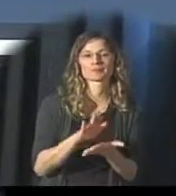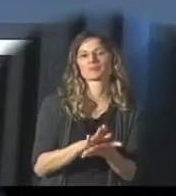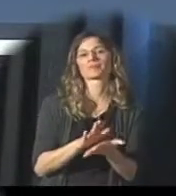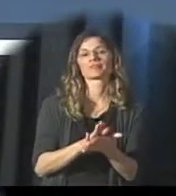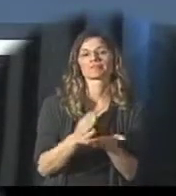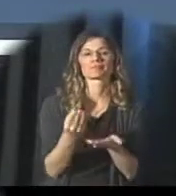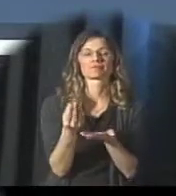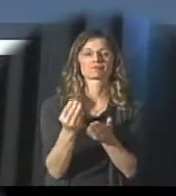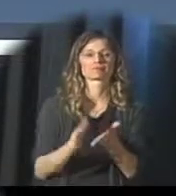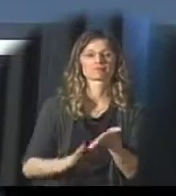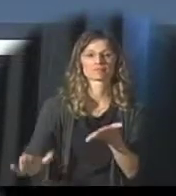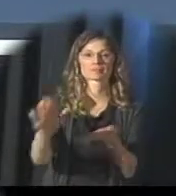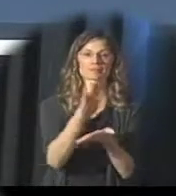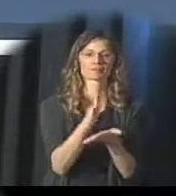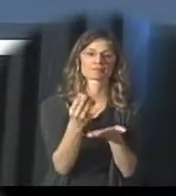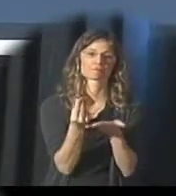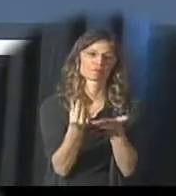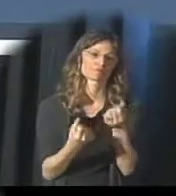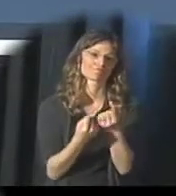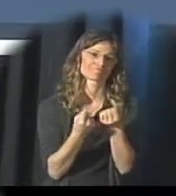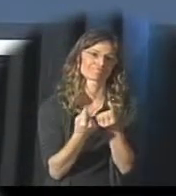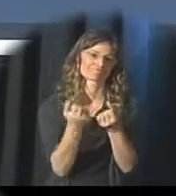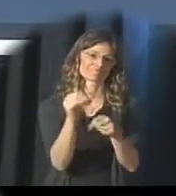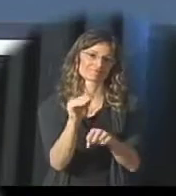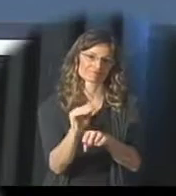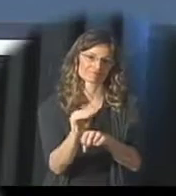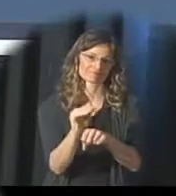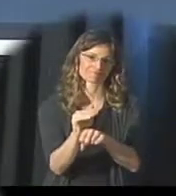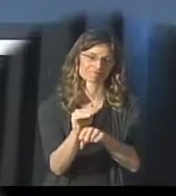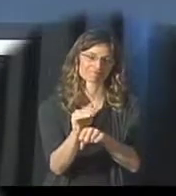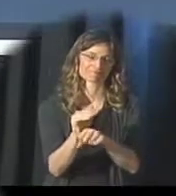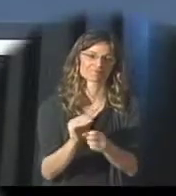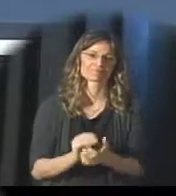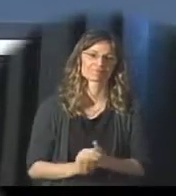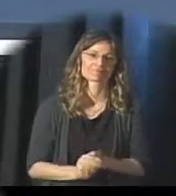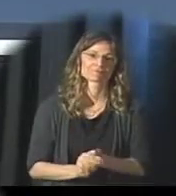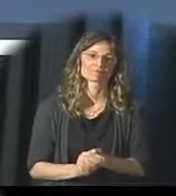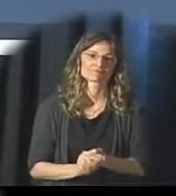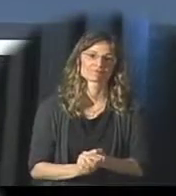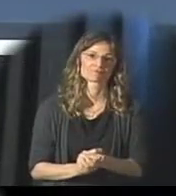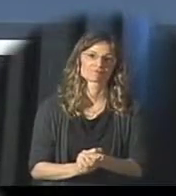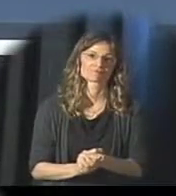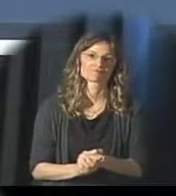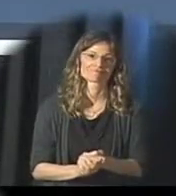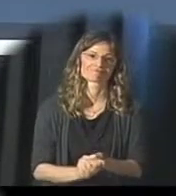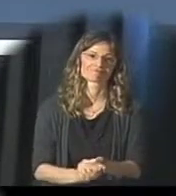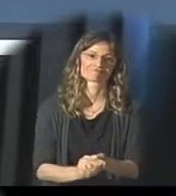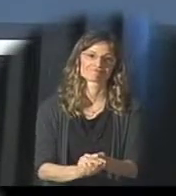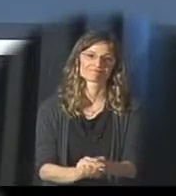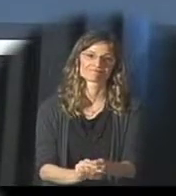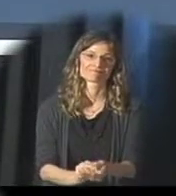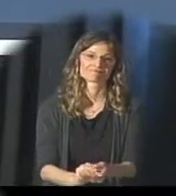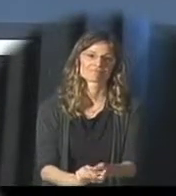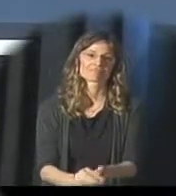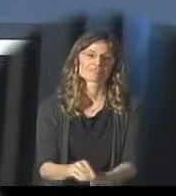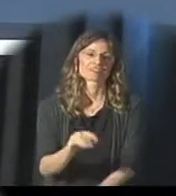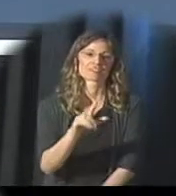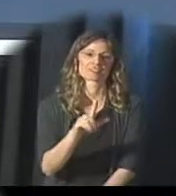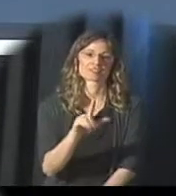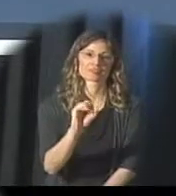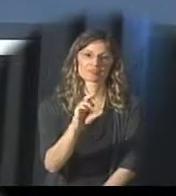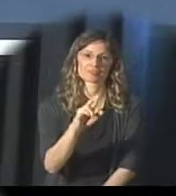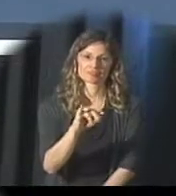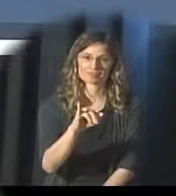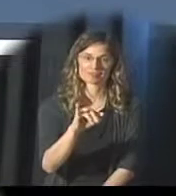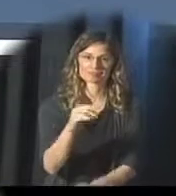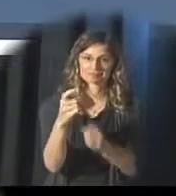Aid Night Taking place tomorrow, January 8th In the Junior-Senior Cafeteria From 6 to 8pm Lori Oxier-Hash,